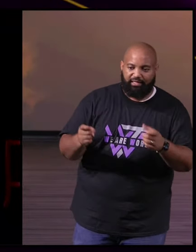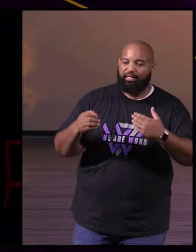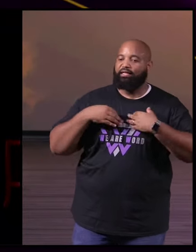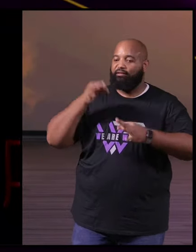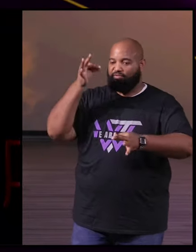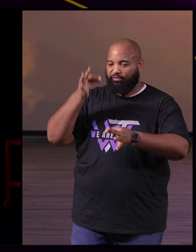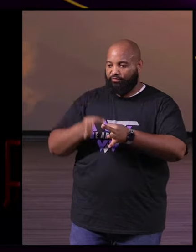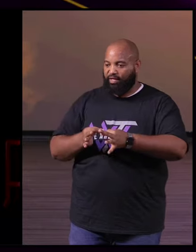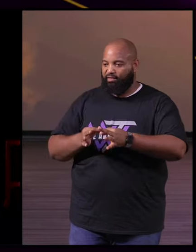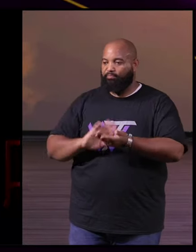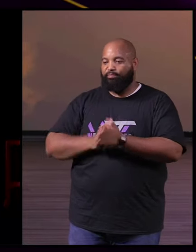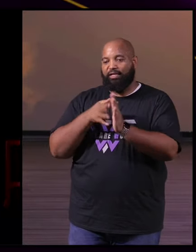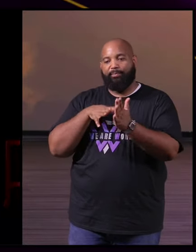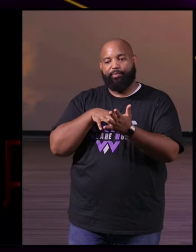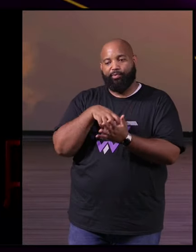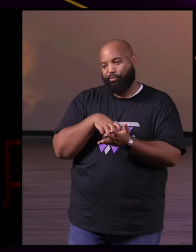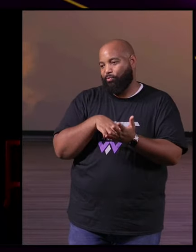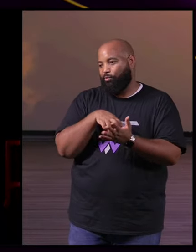falter.